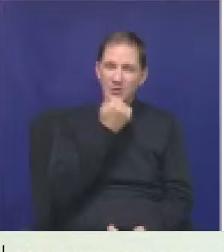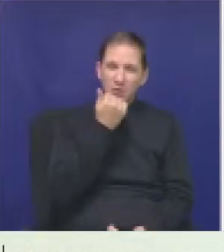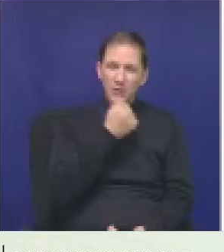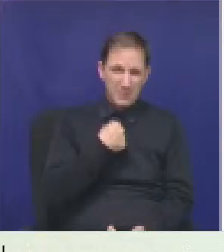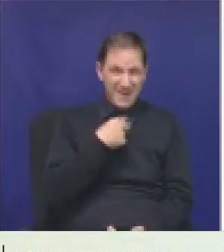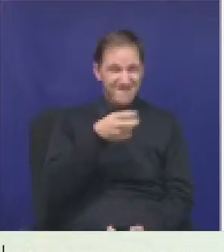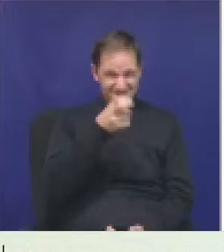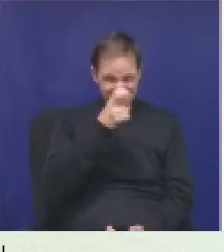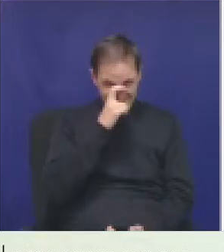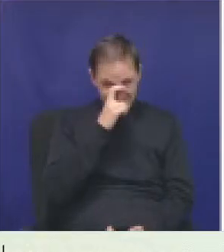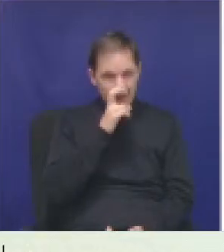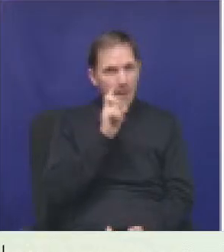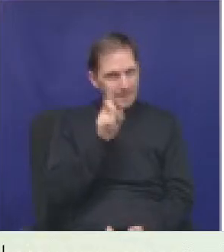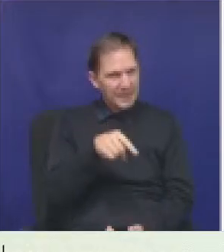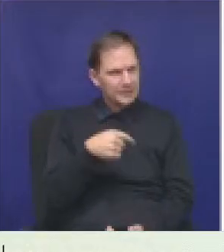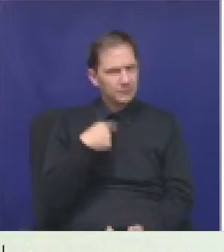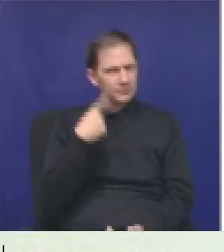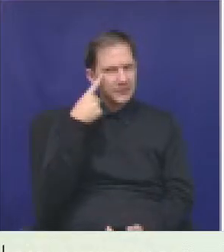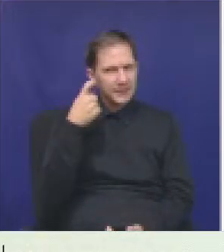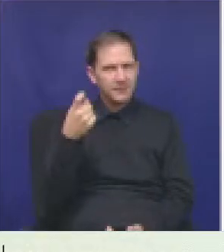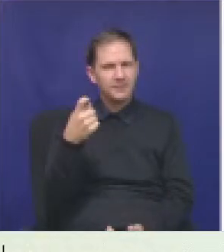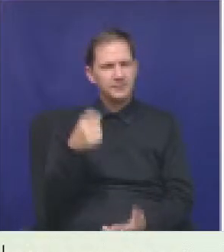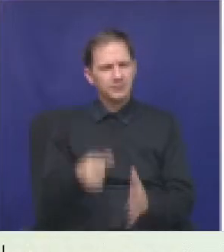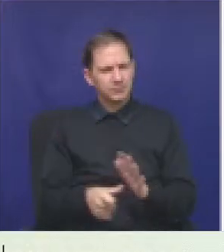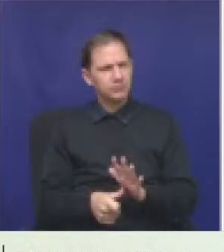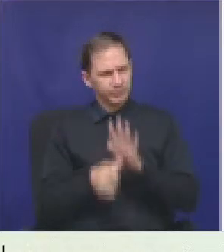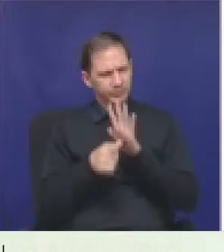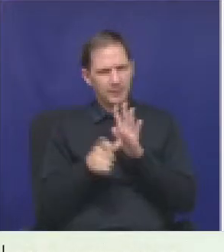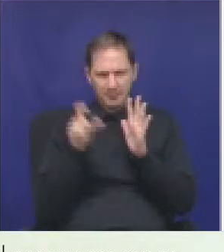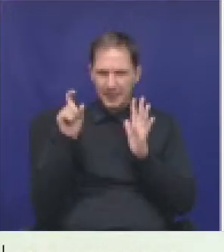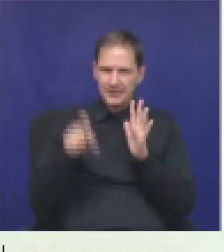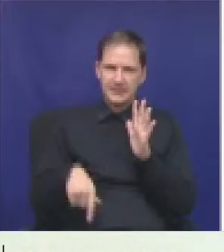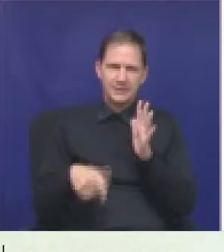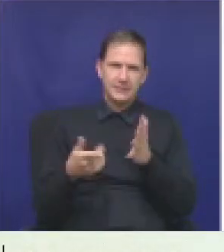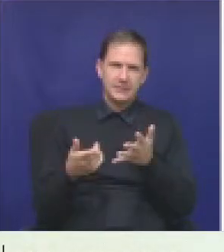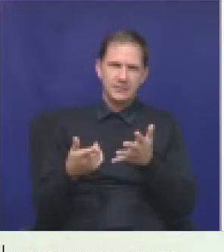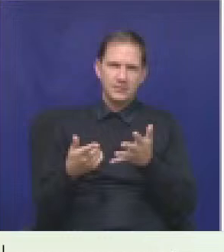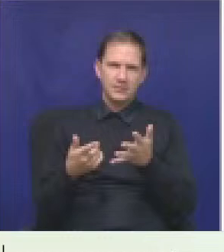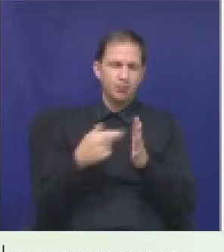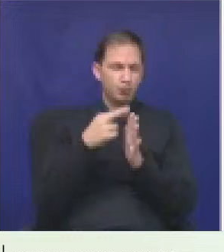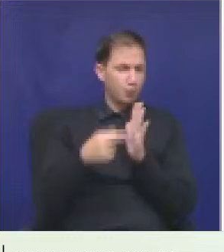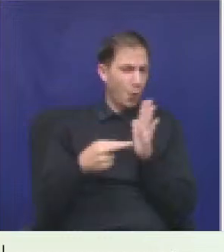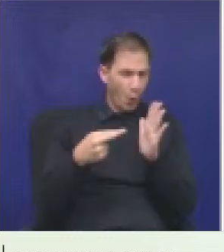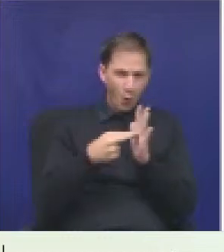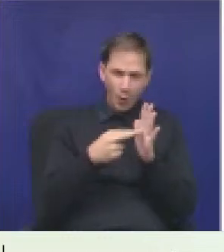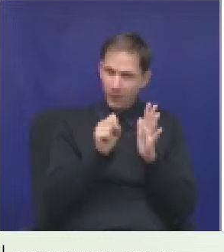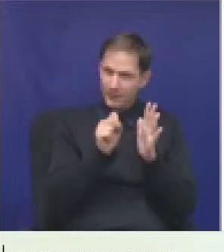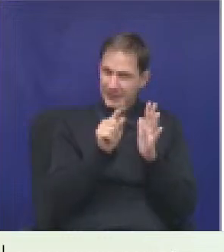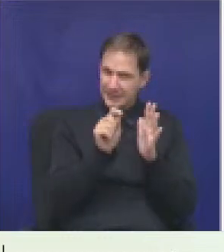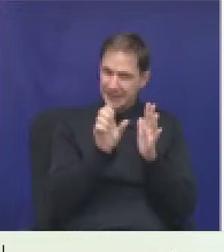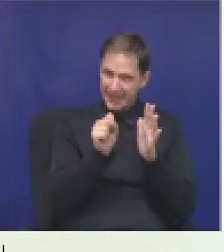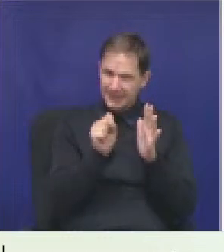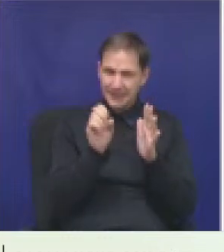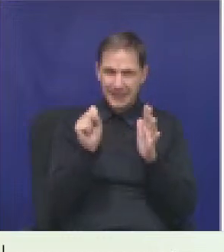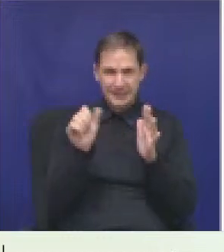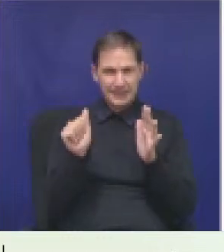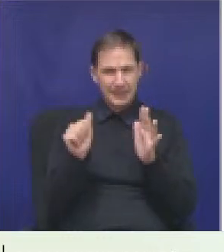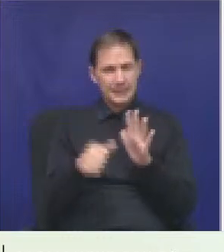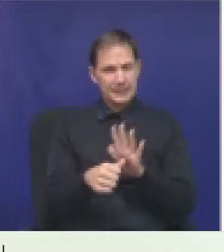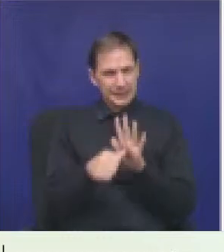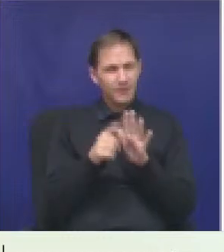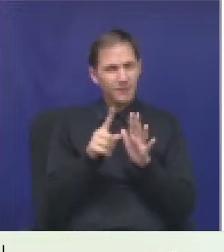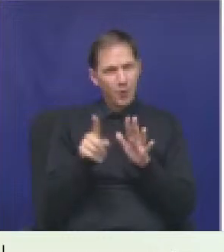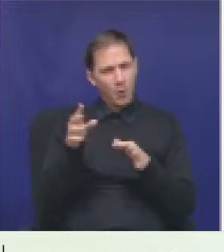aspect, but I do believe the centrality and the need of Stats South Africa providing us data for